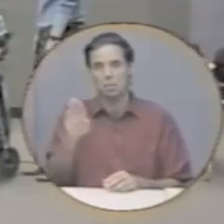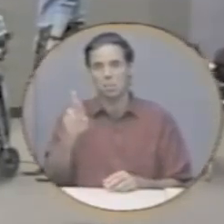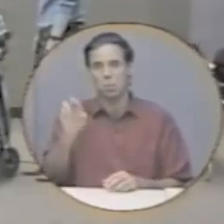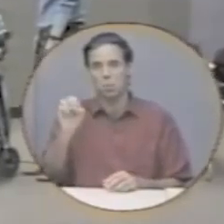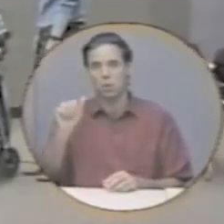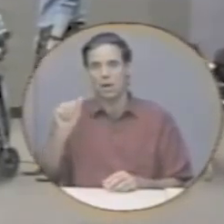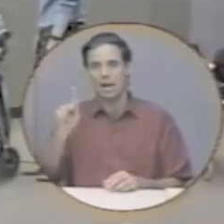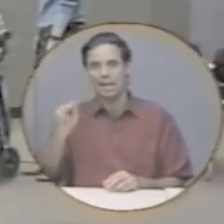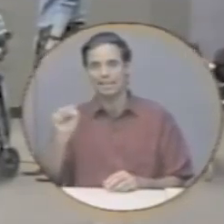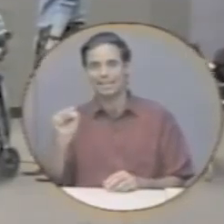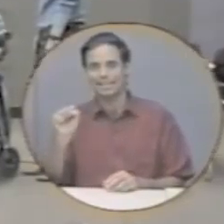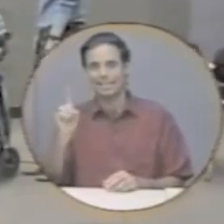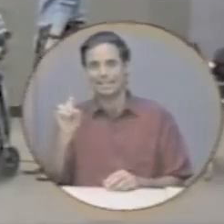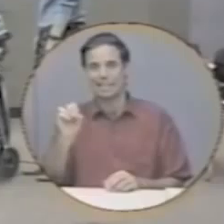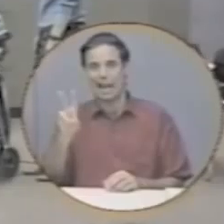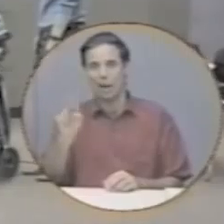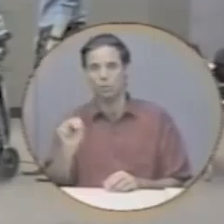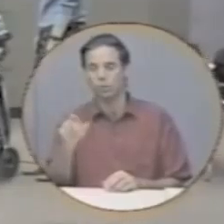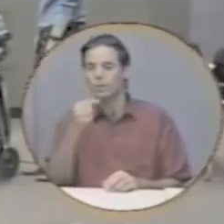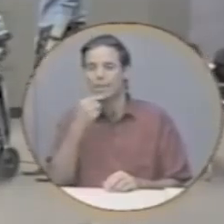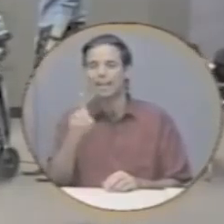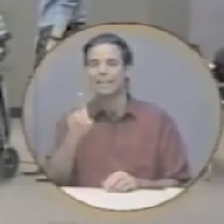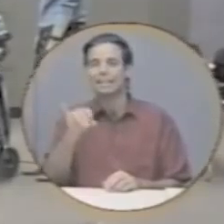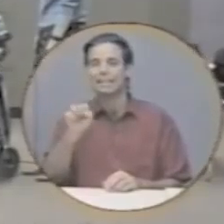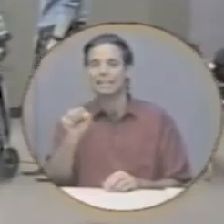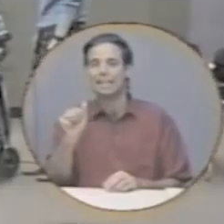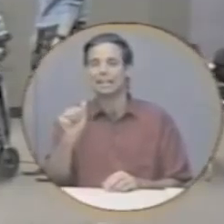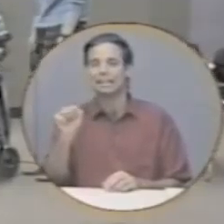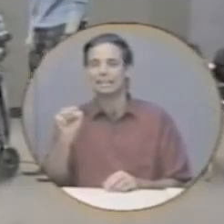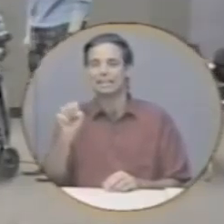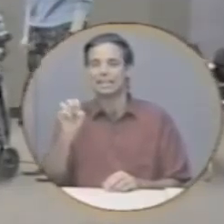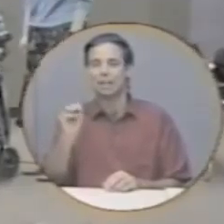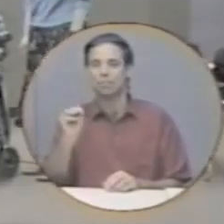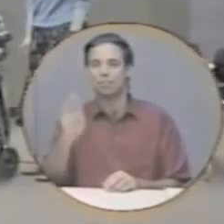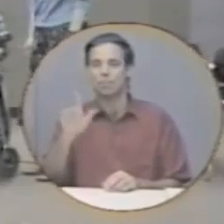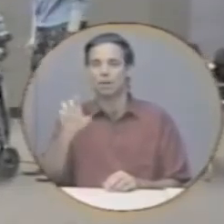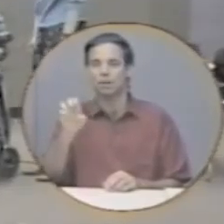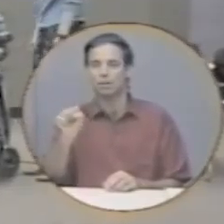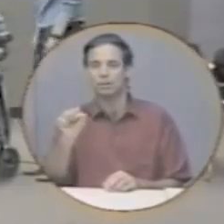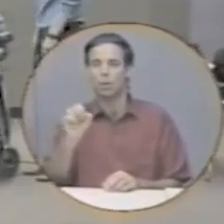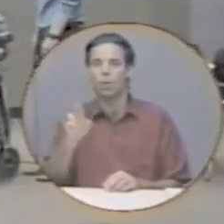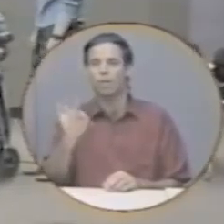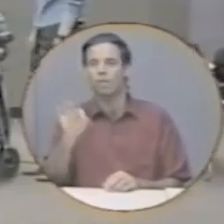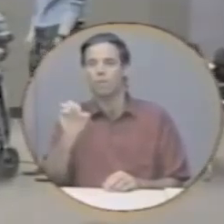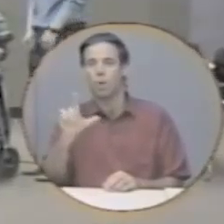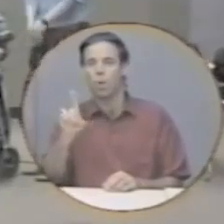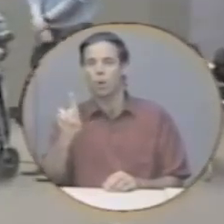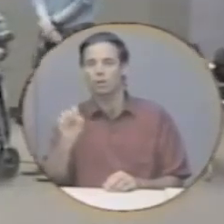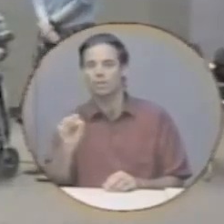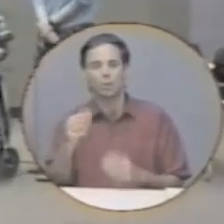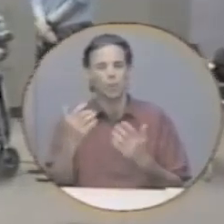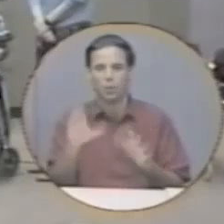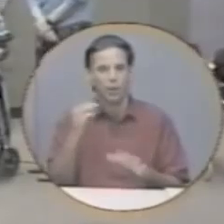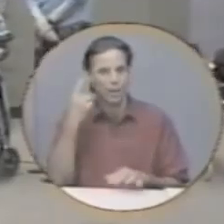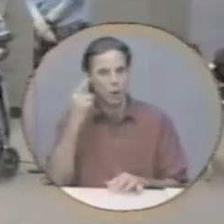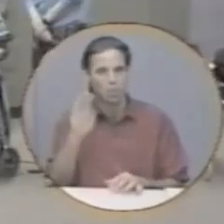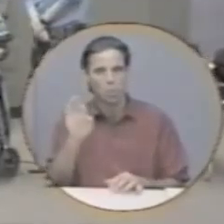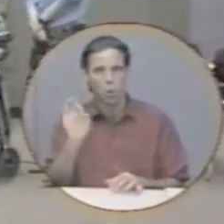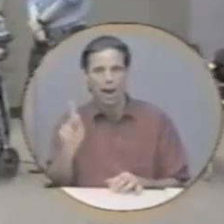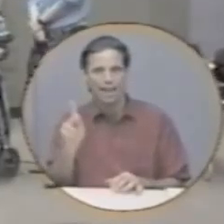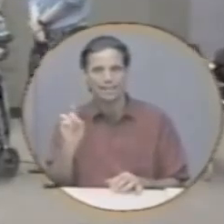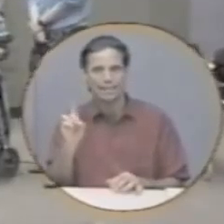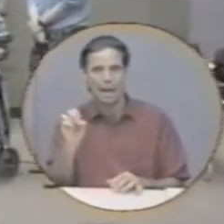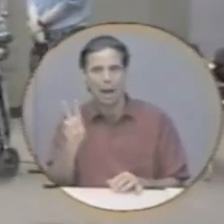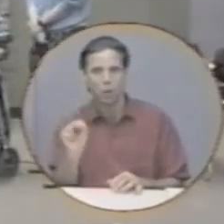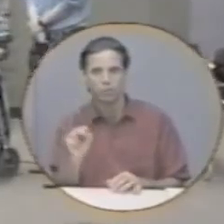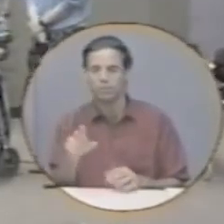down. You know, we say it disassembles or it'll fold. Collapsing and break down, we don't want to hear. Yes. No, we